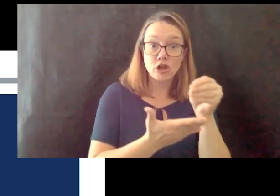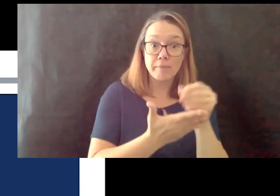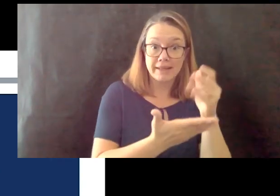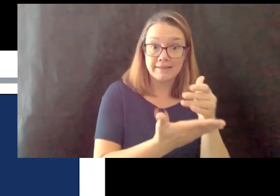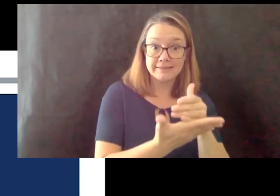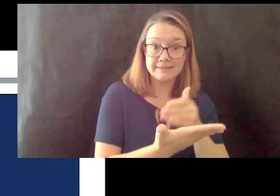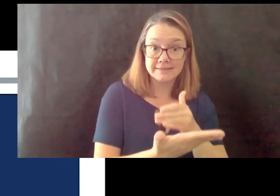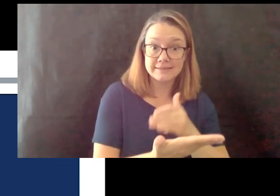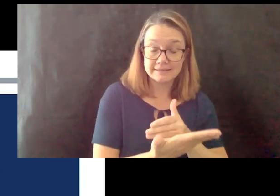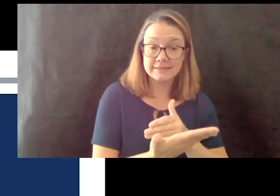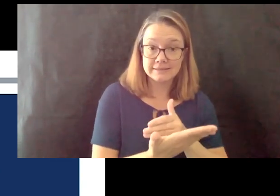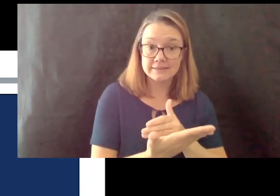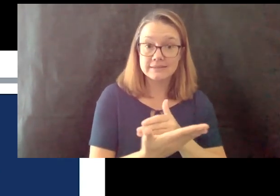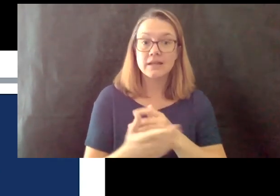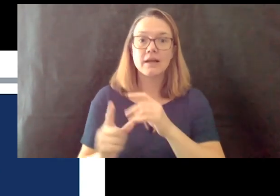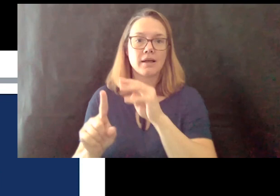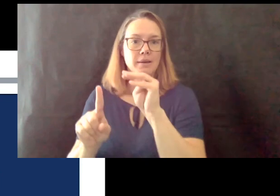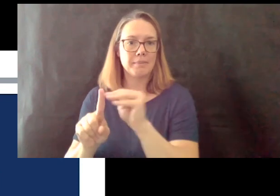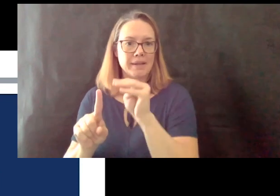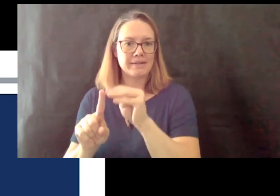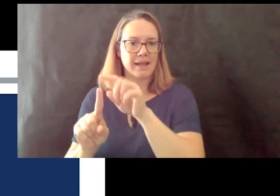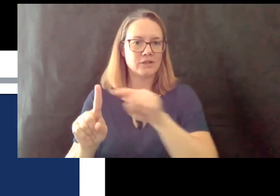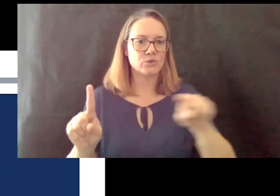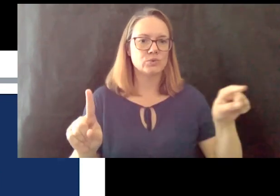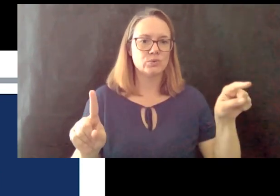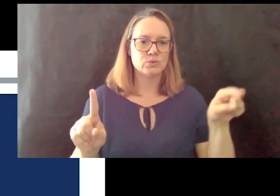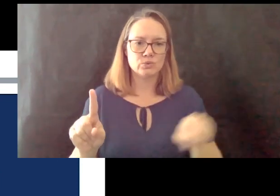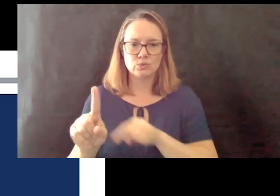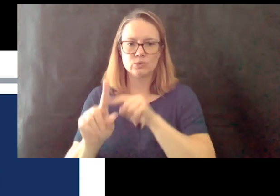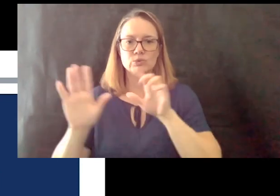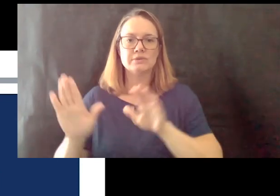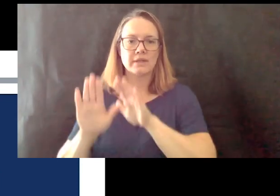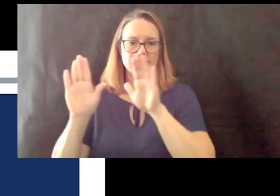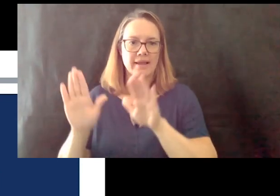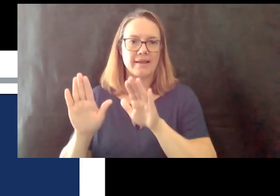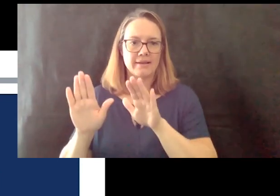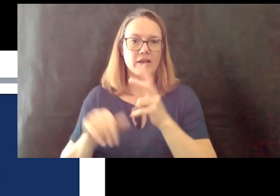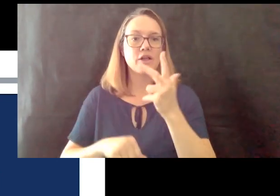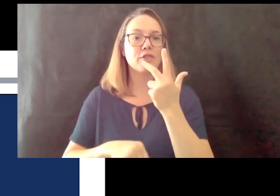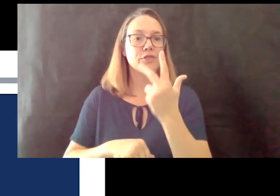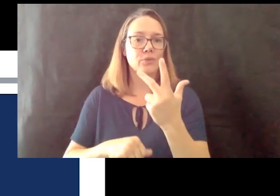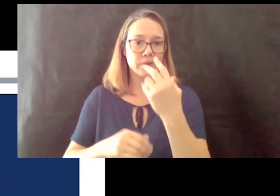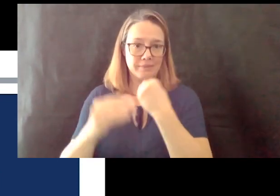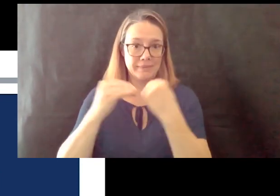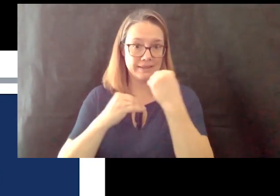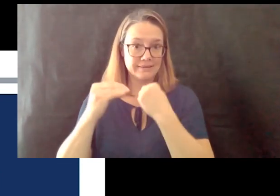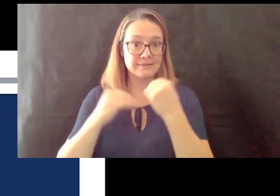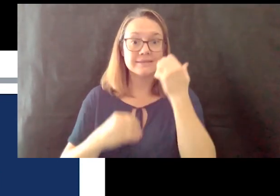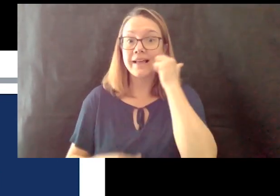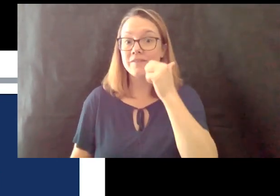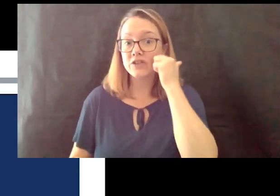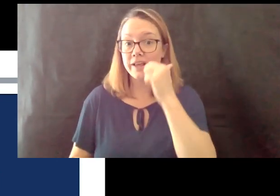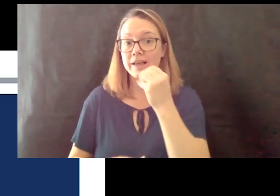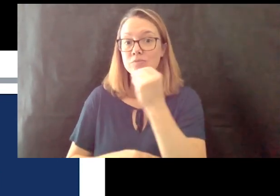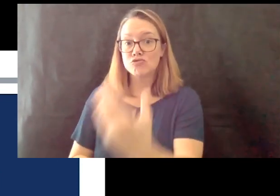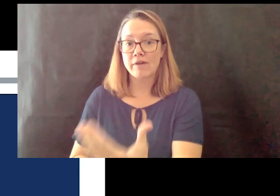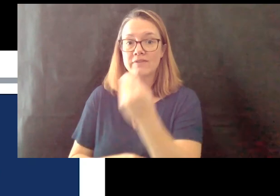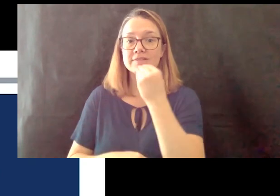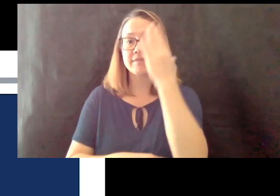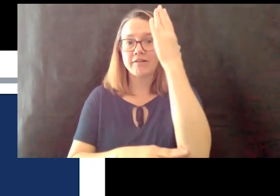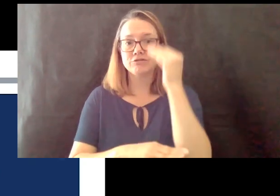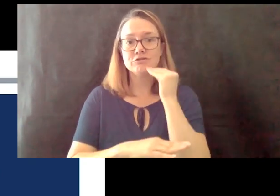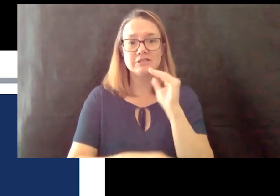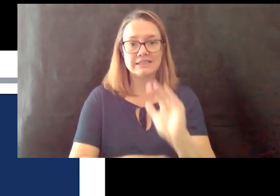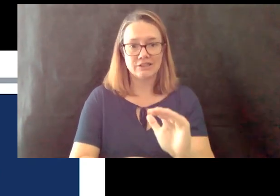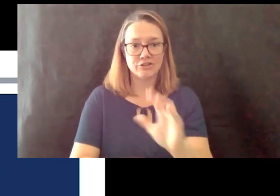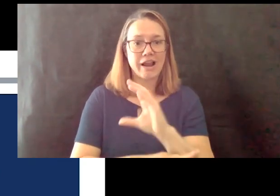all the items in that menu. And it's, you know, Monday through Sunday, three meals a day, breakfast, lunch, dinner, and